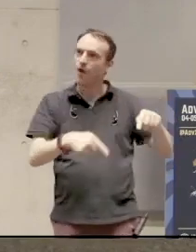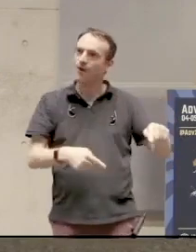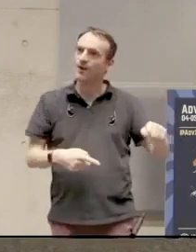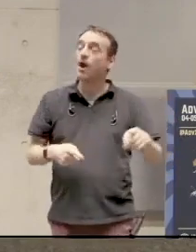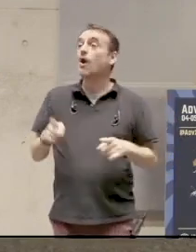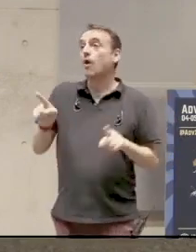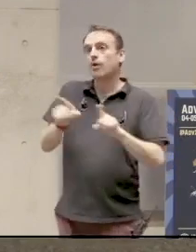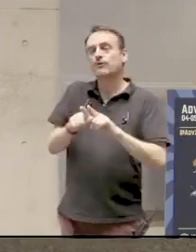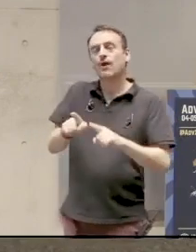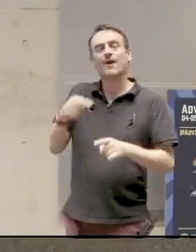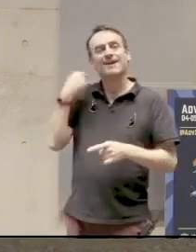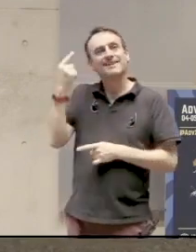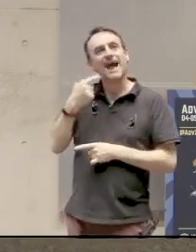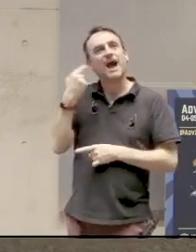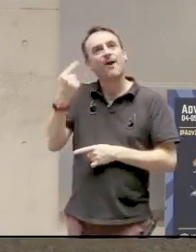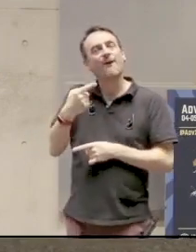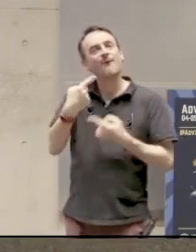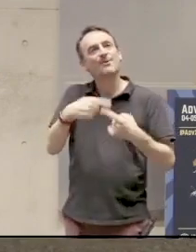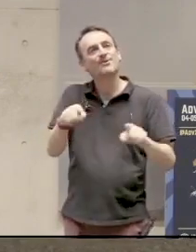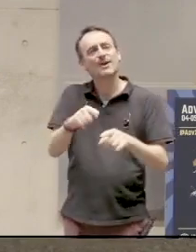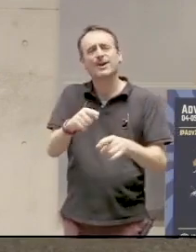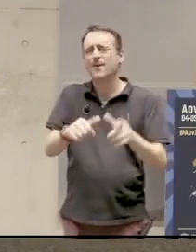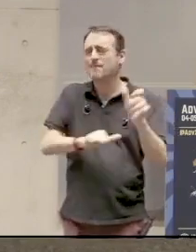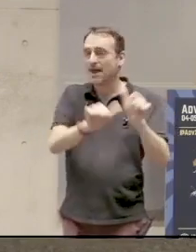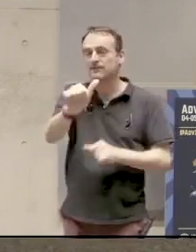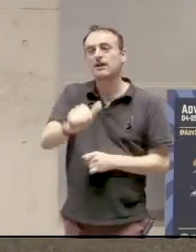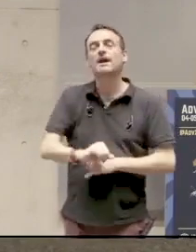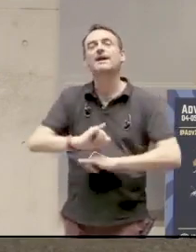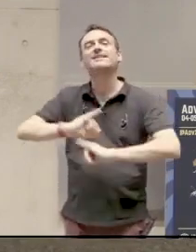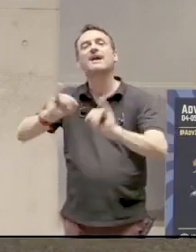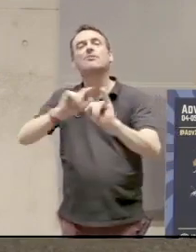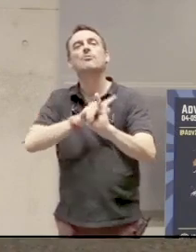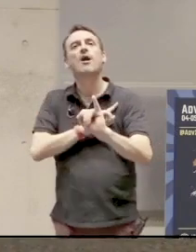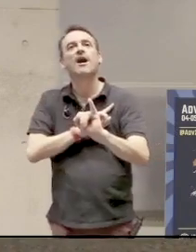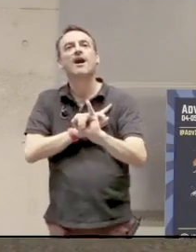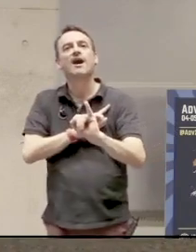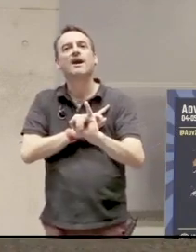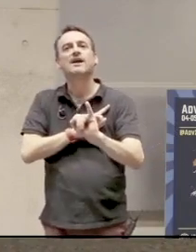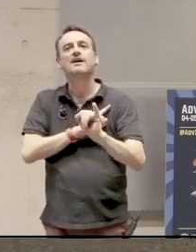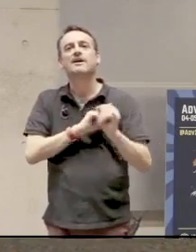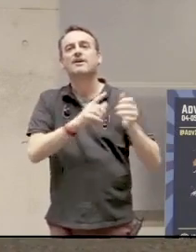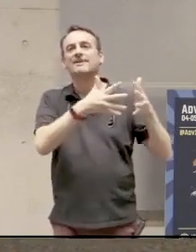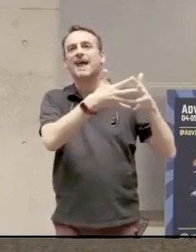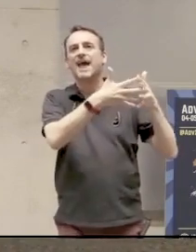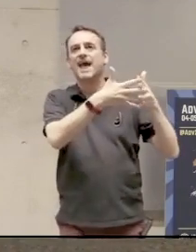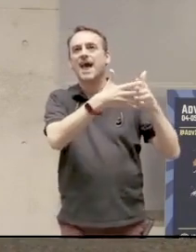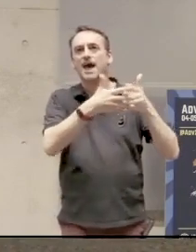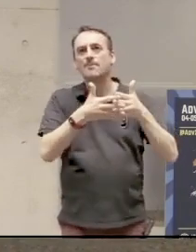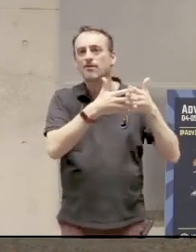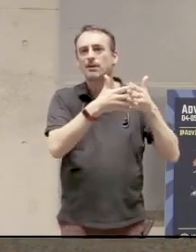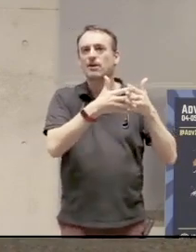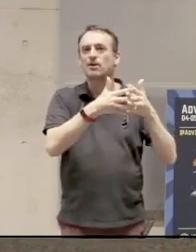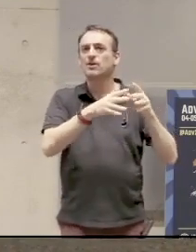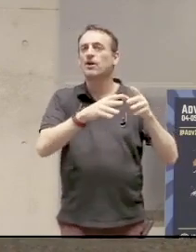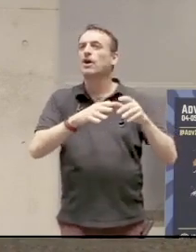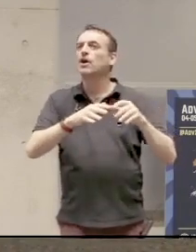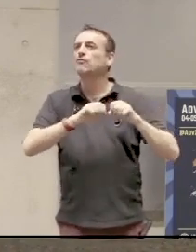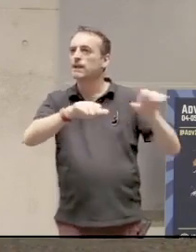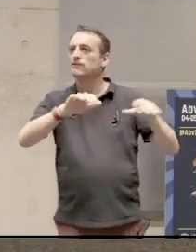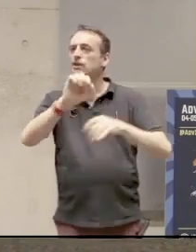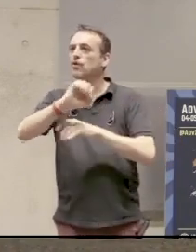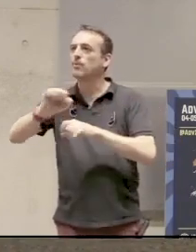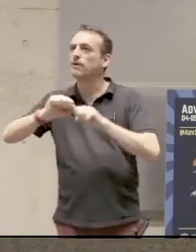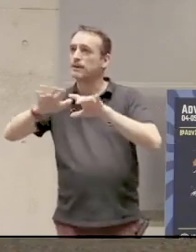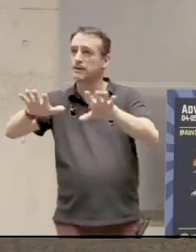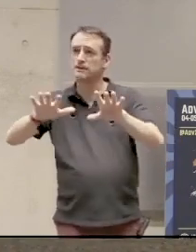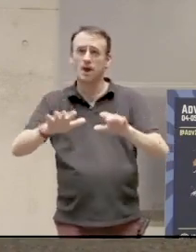gaming. Why it's so terrible as well, the American and European release have got horrendous voice